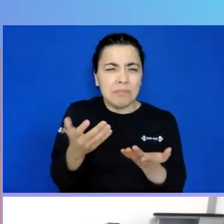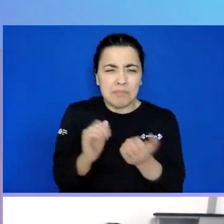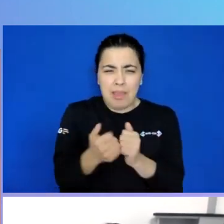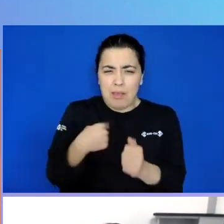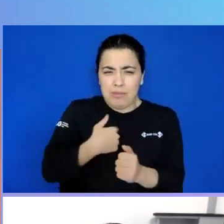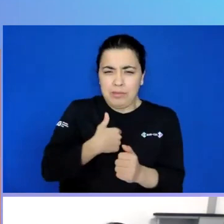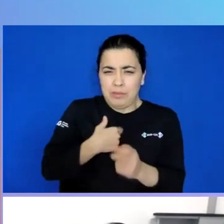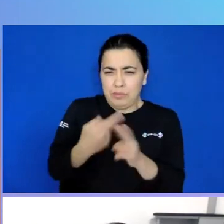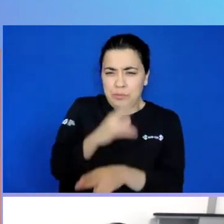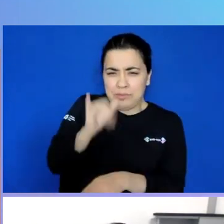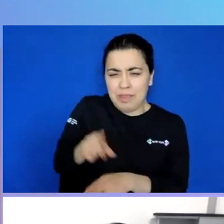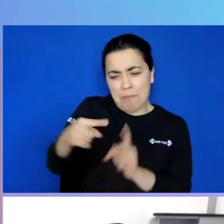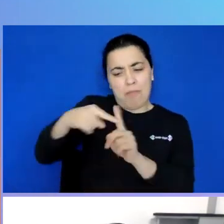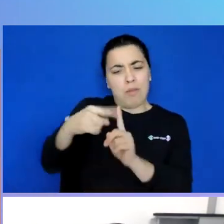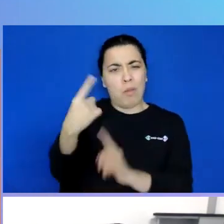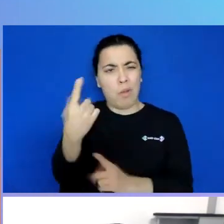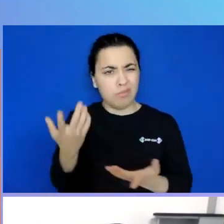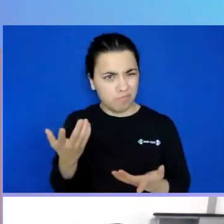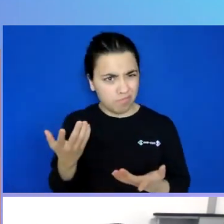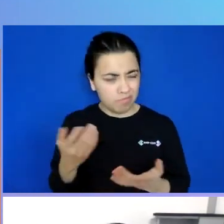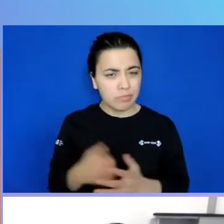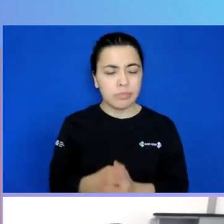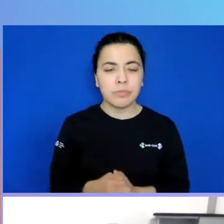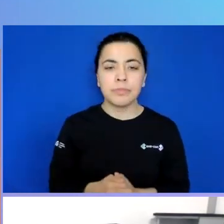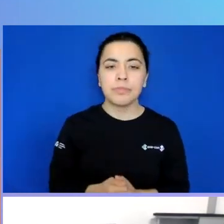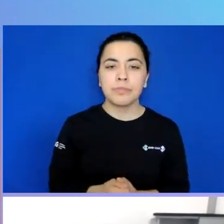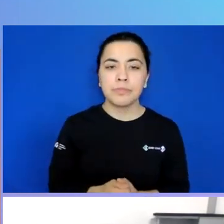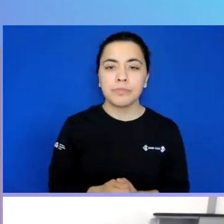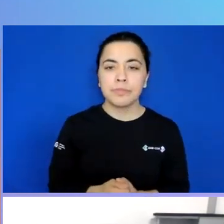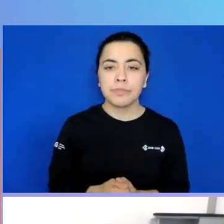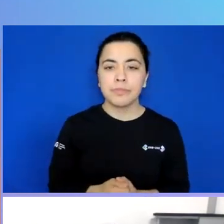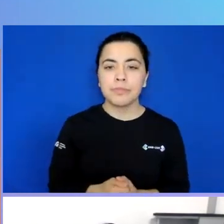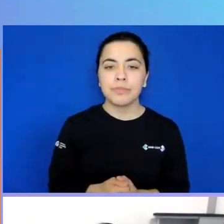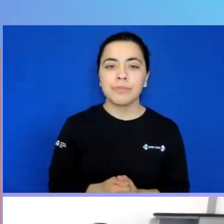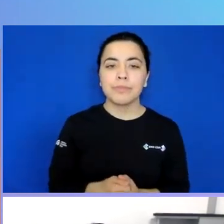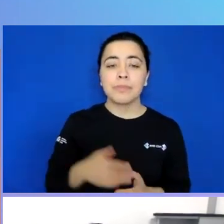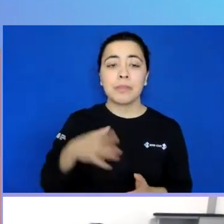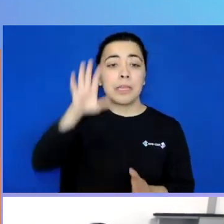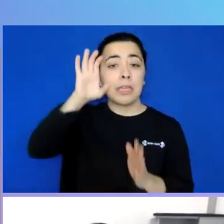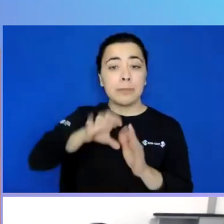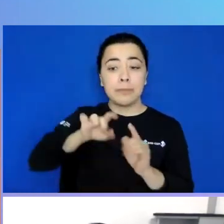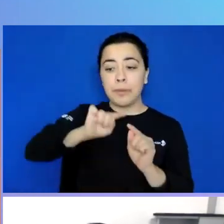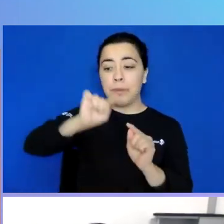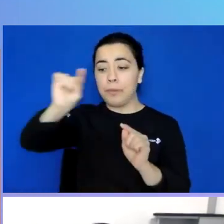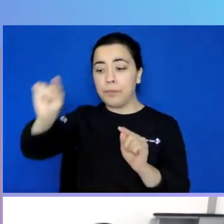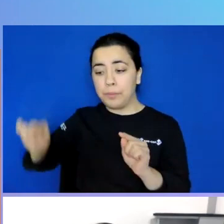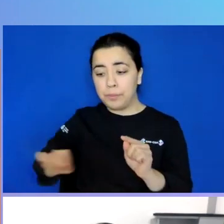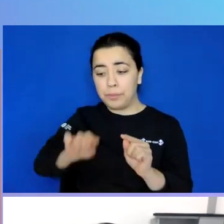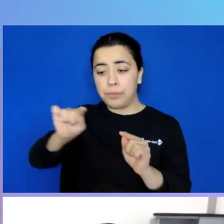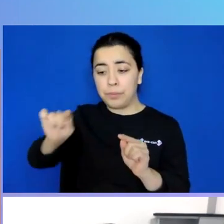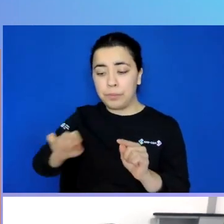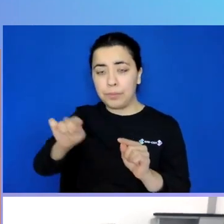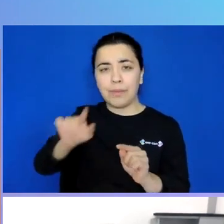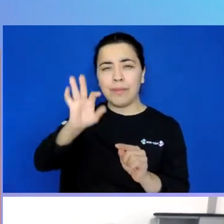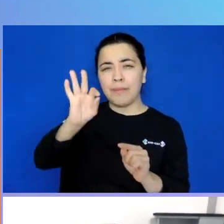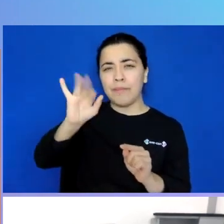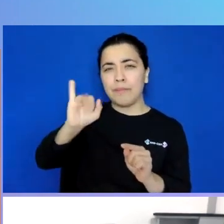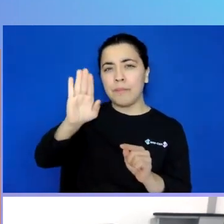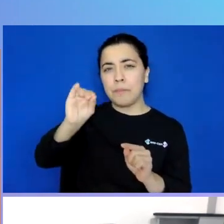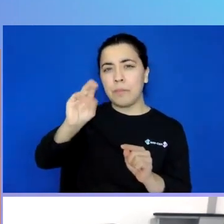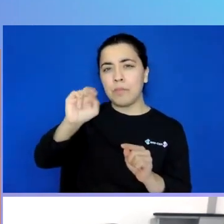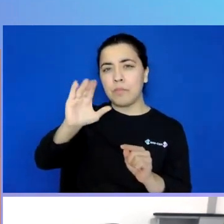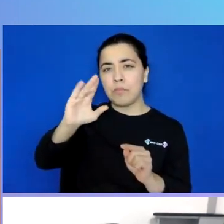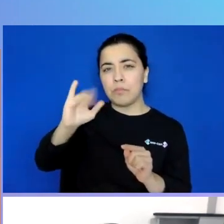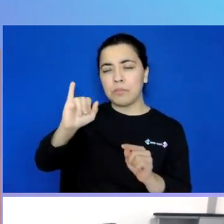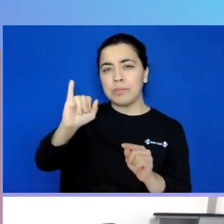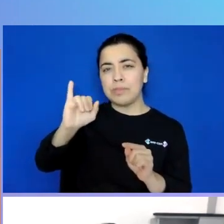it? So I have a Fibonacci spiral on the screen here. And I really